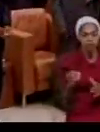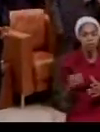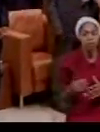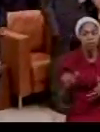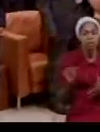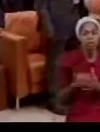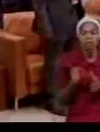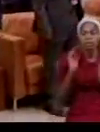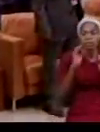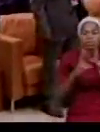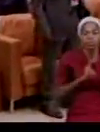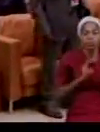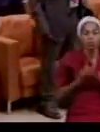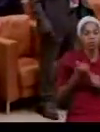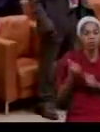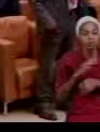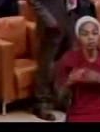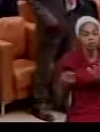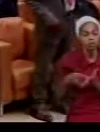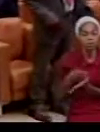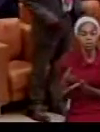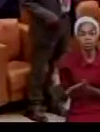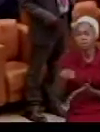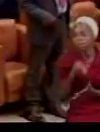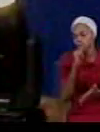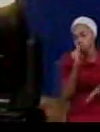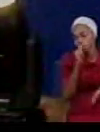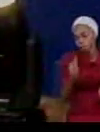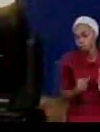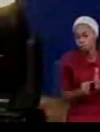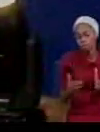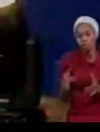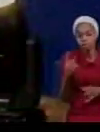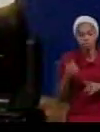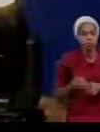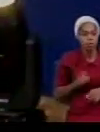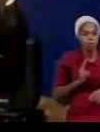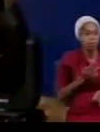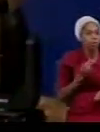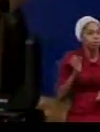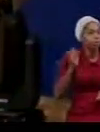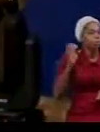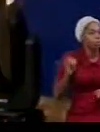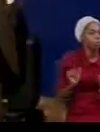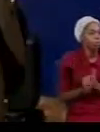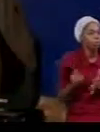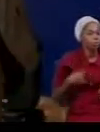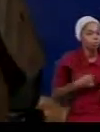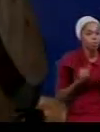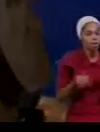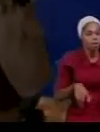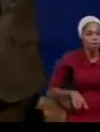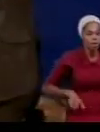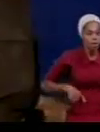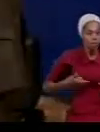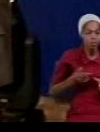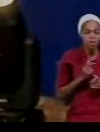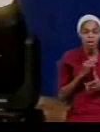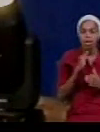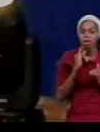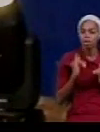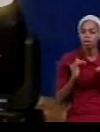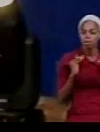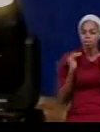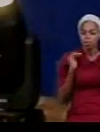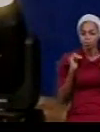not hiding anything from us, so that we can live a balanced life. We can live a wholesome life. We can look at our life. We can